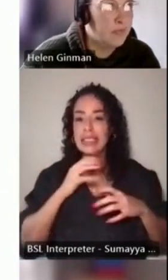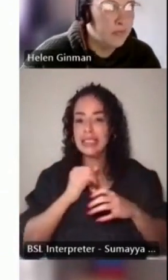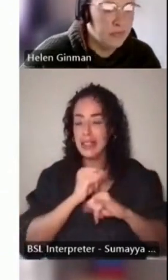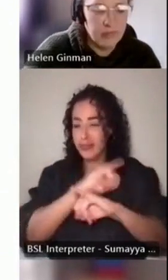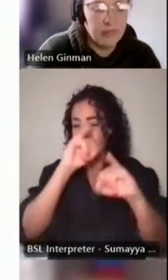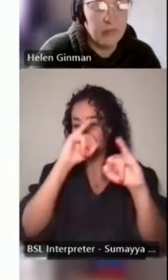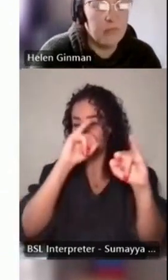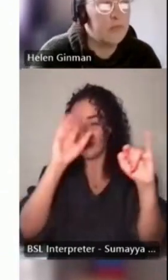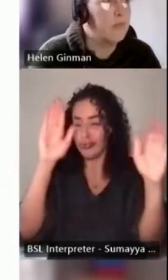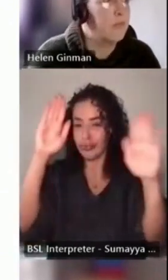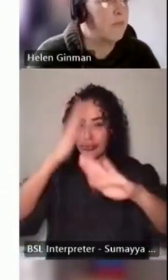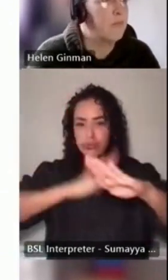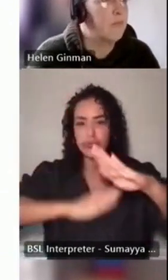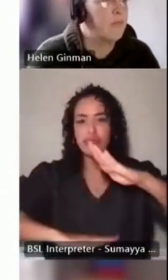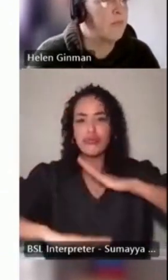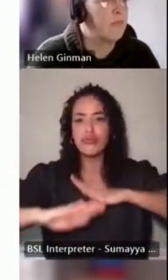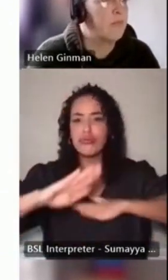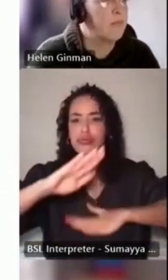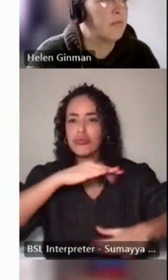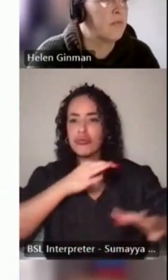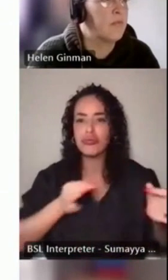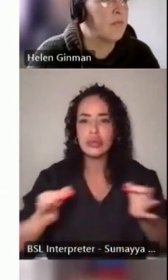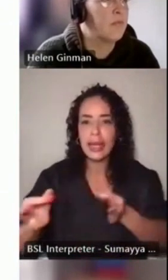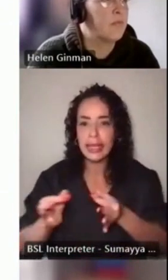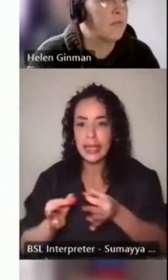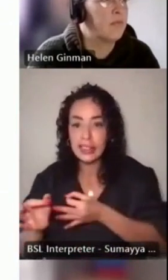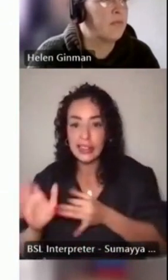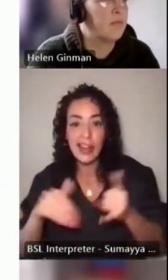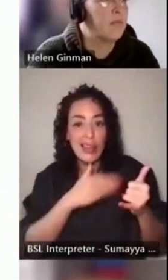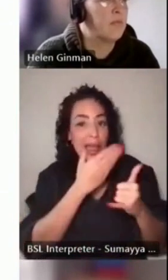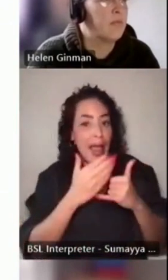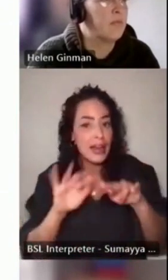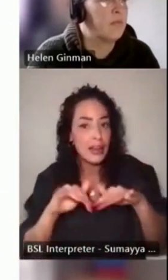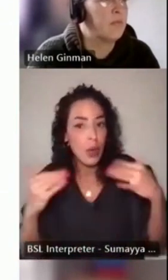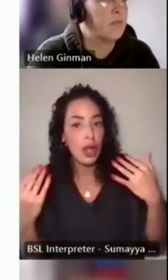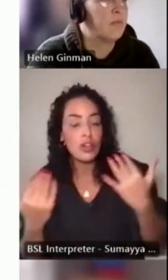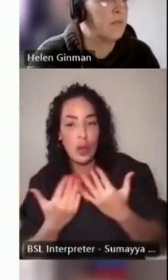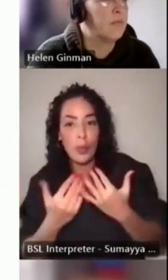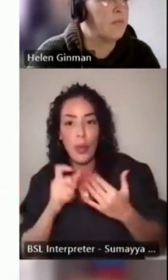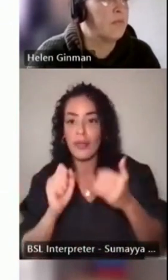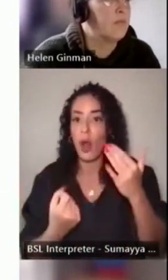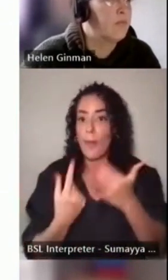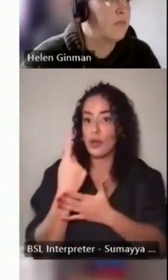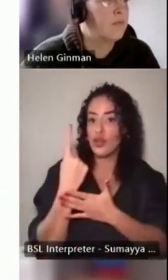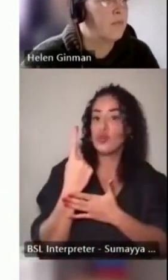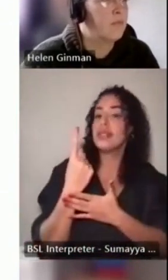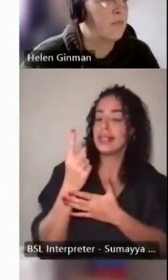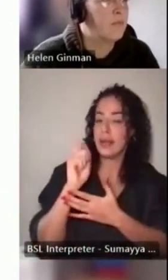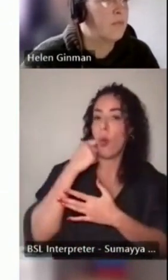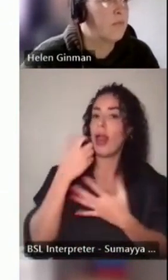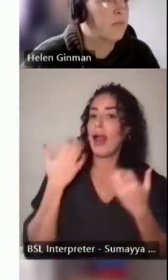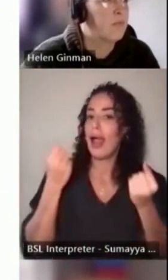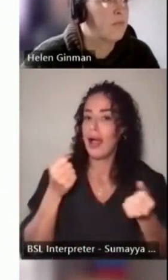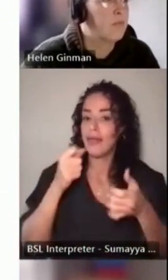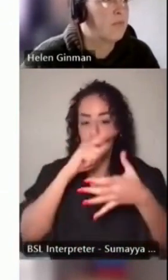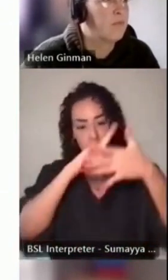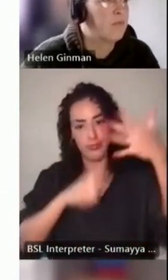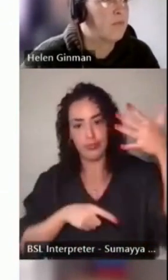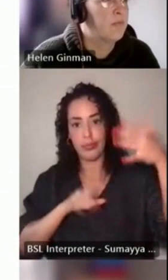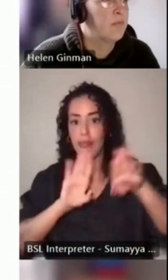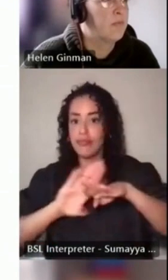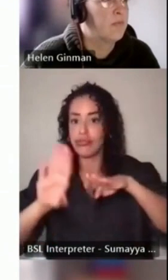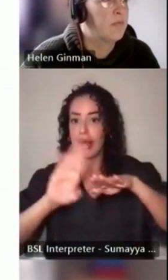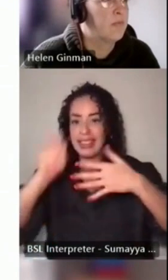the end of the workshop, we've got an opportunity, or nearest the end, we've got an opportunity to put all of those things into practice in